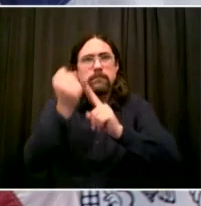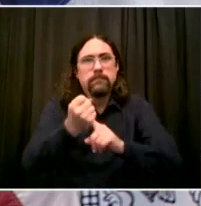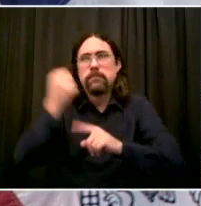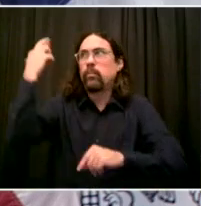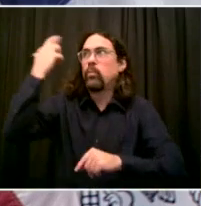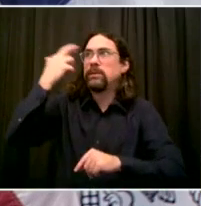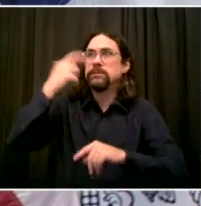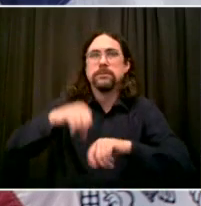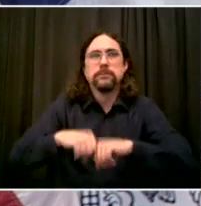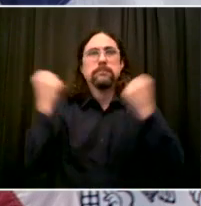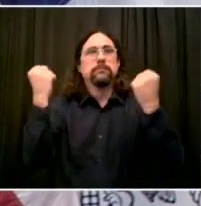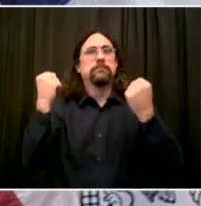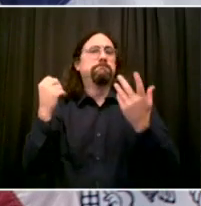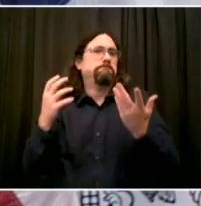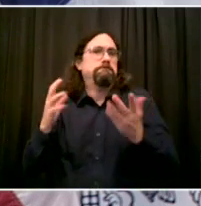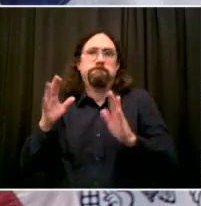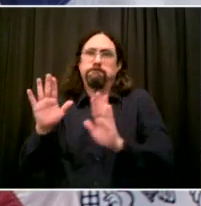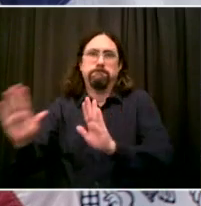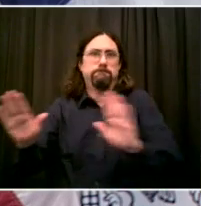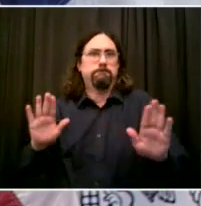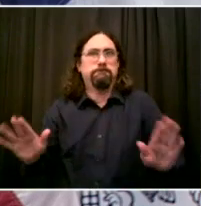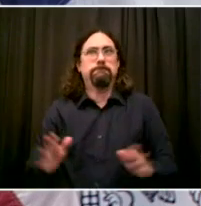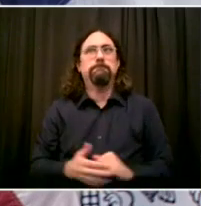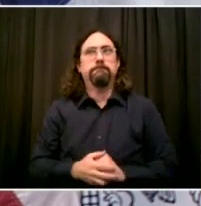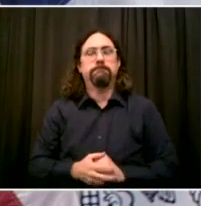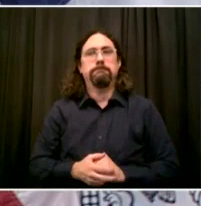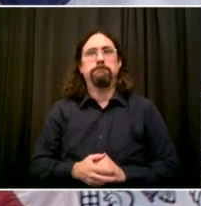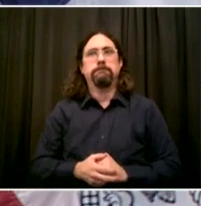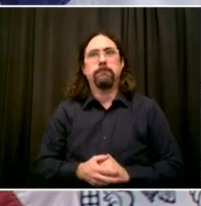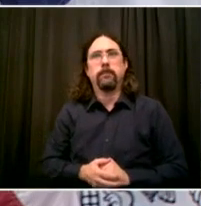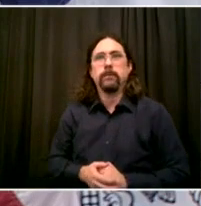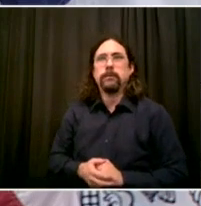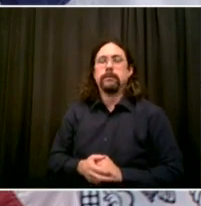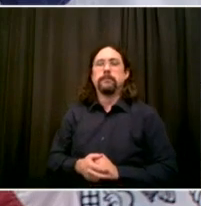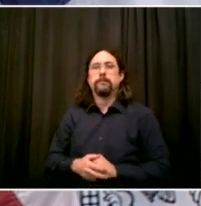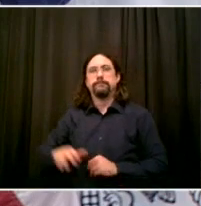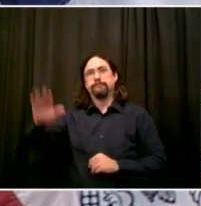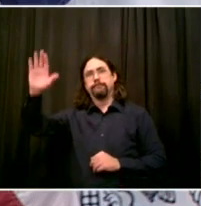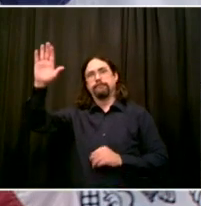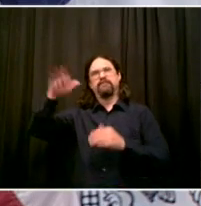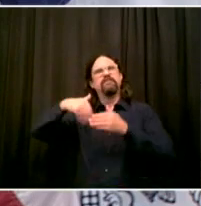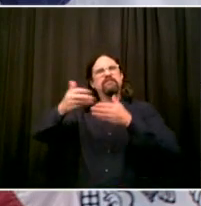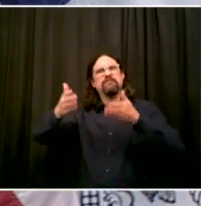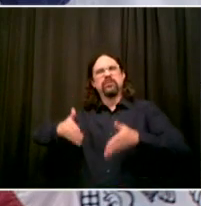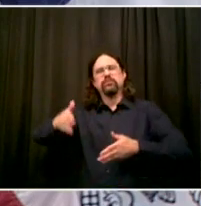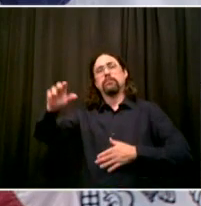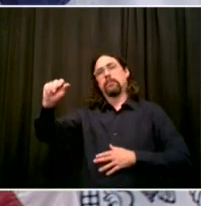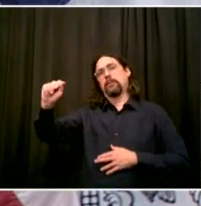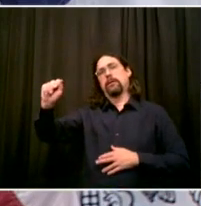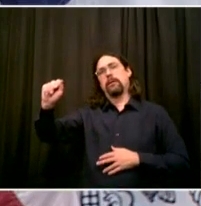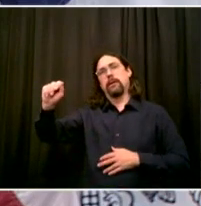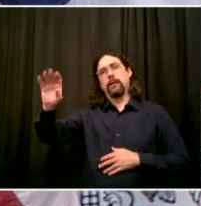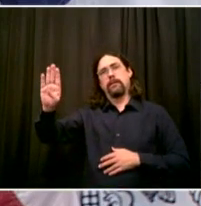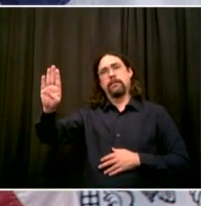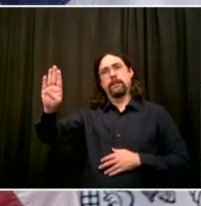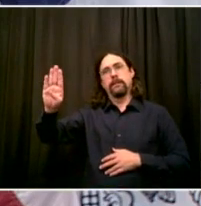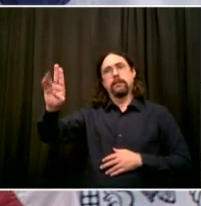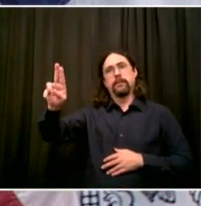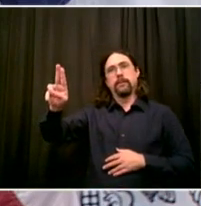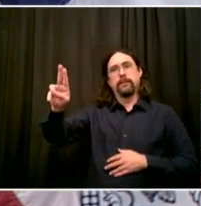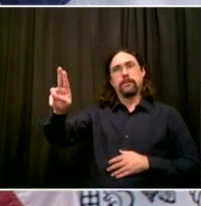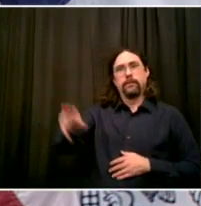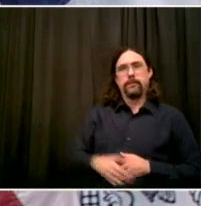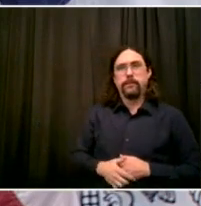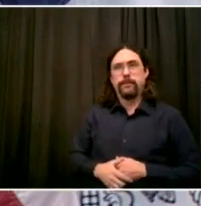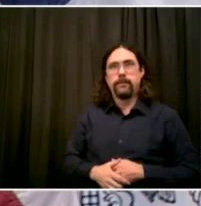Hello, Mayor. How are you? Good, Abu. How are you? Good. Thank you so much. I have two questions. Number